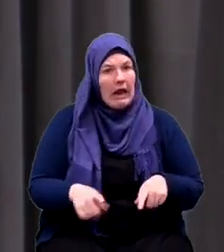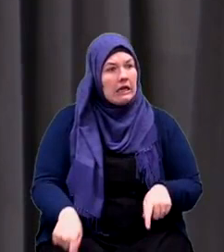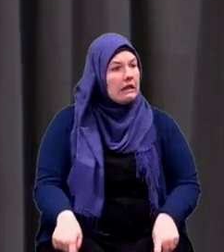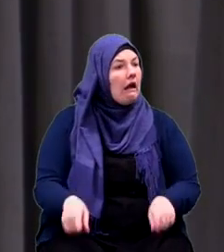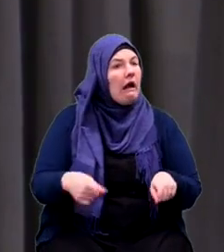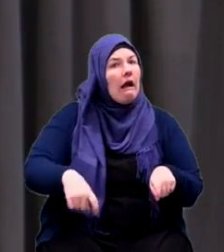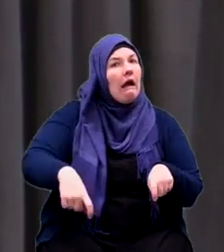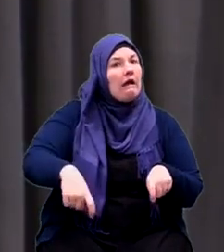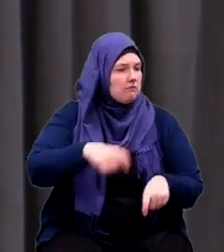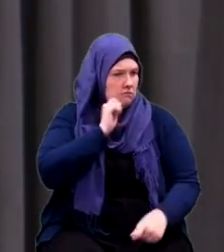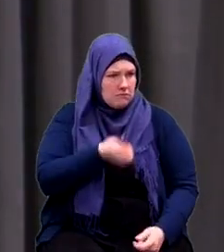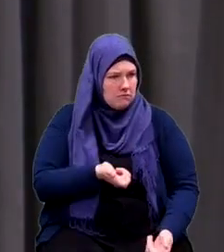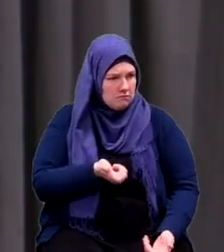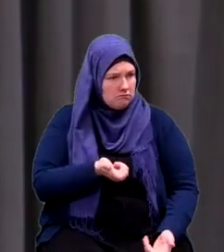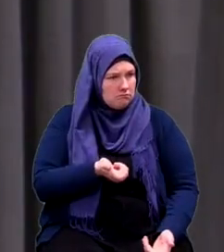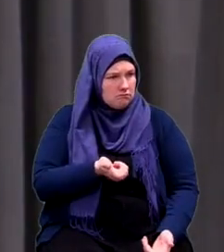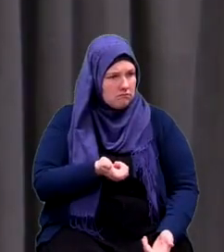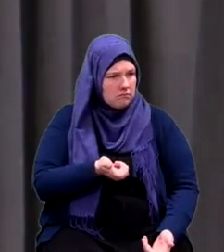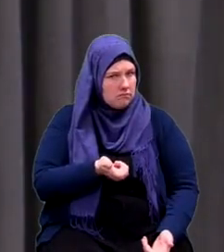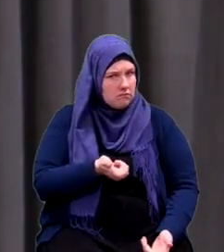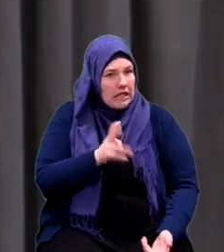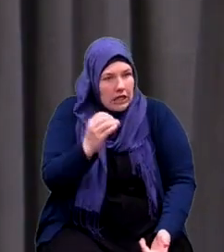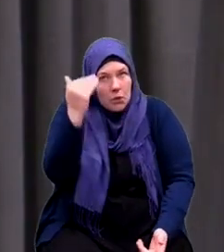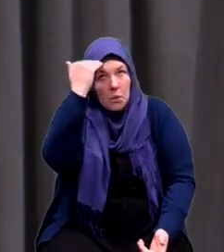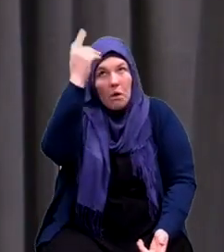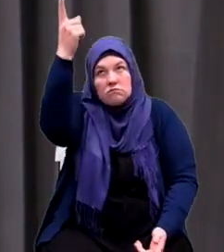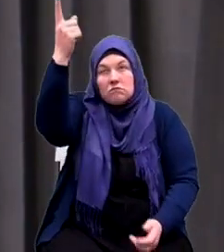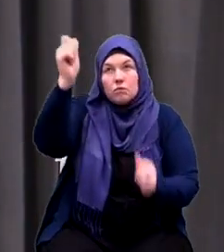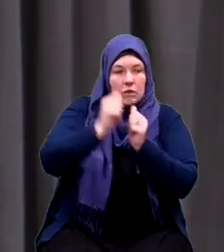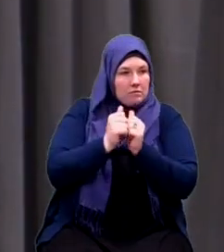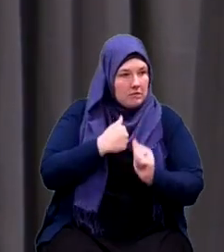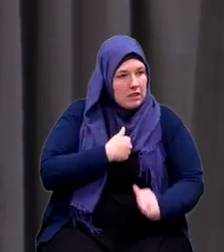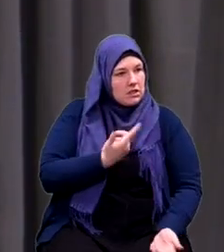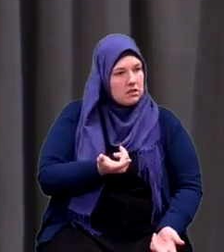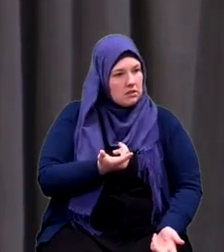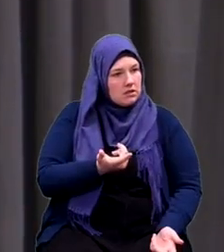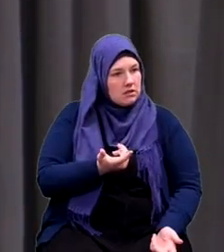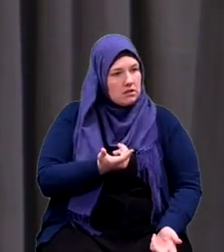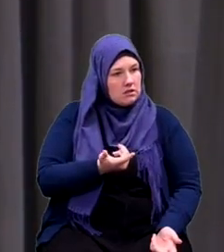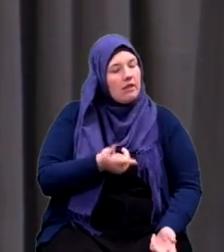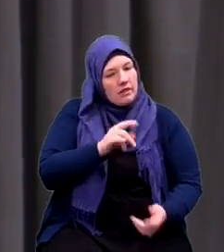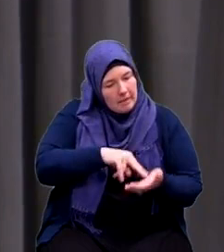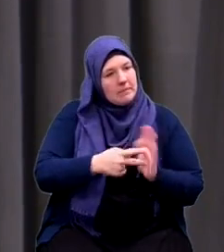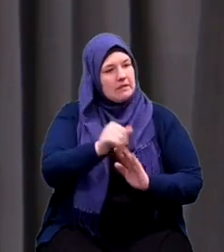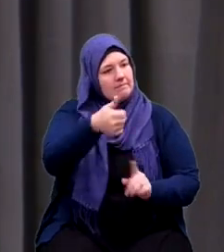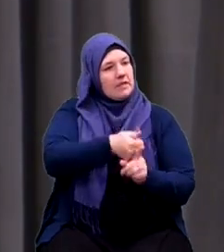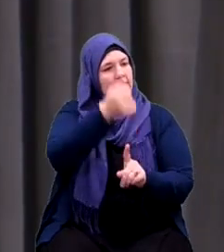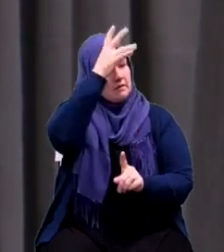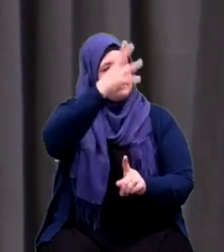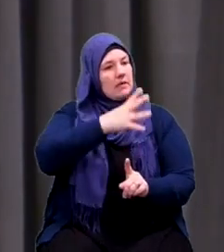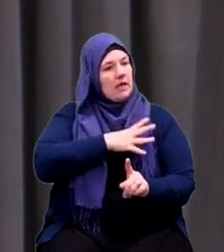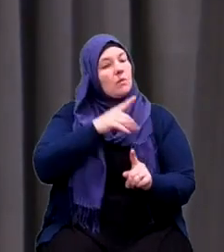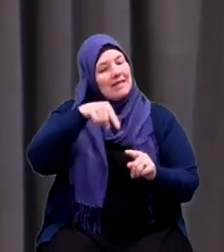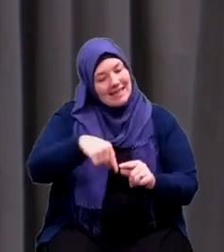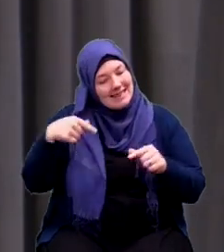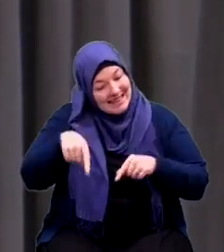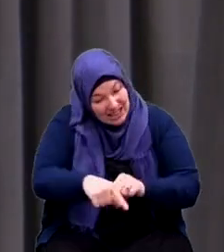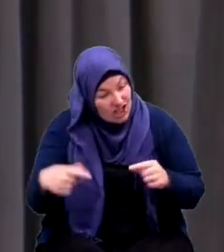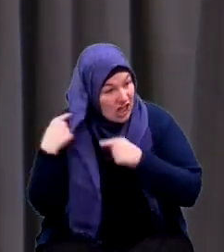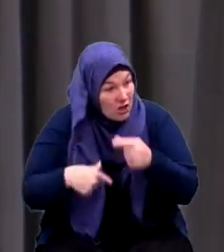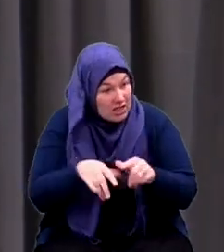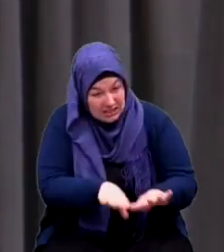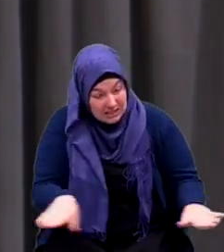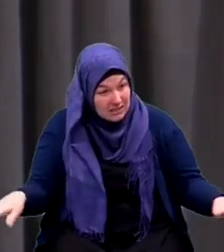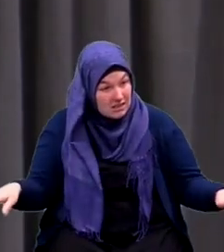not shaken. No. A man is a man. So we need this generation of